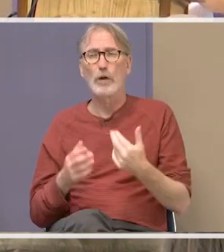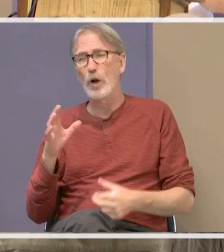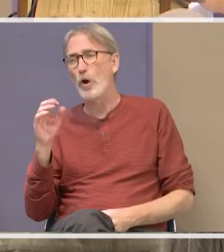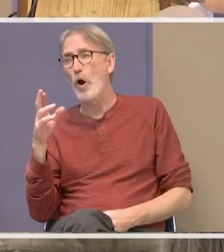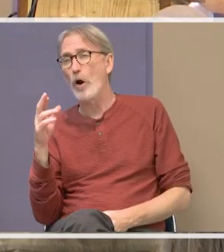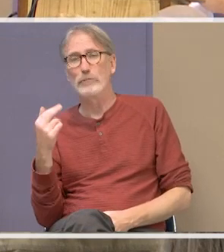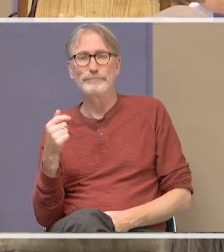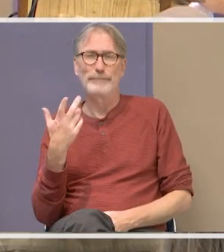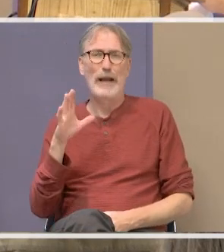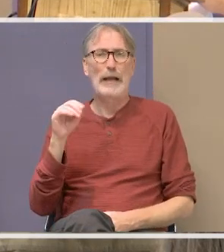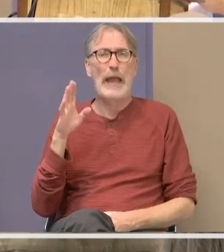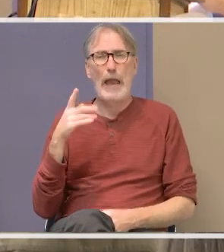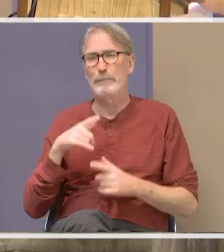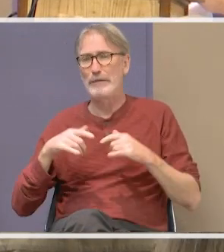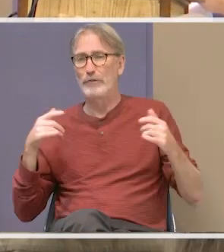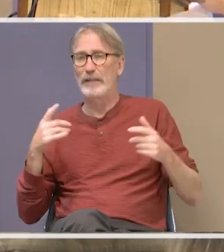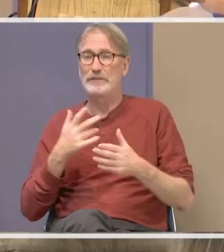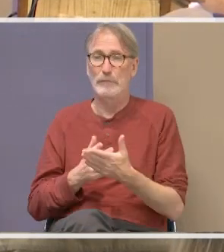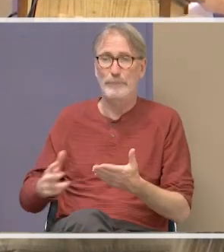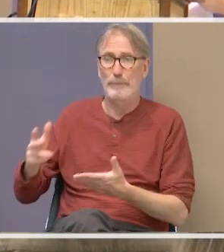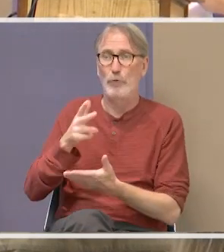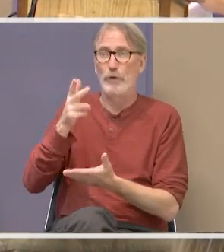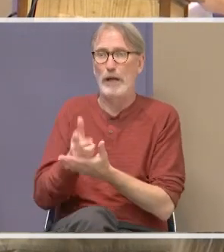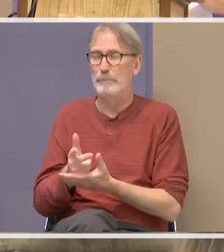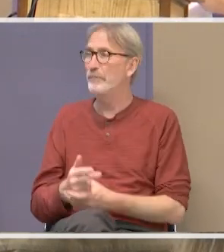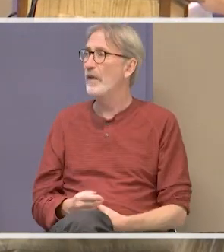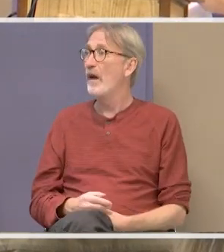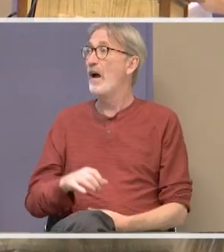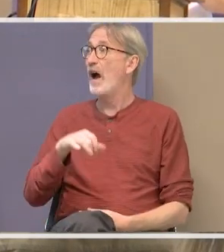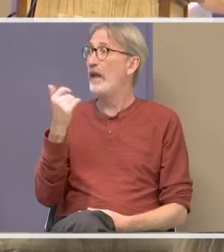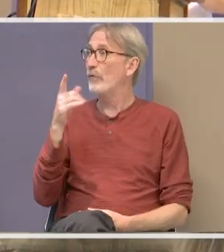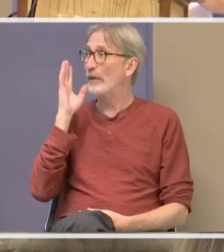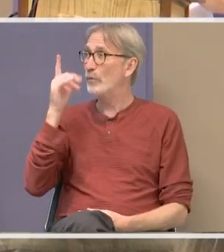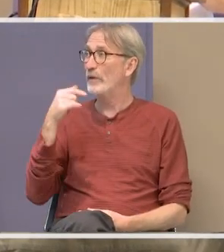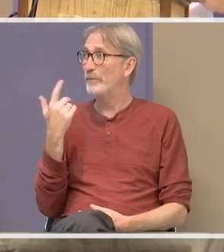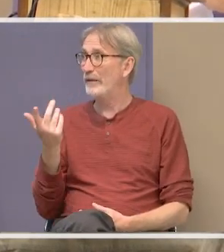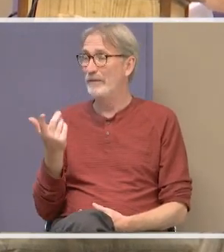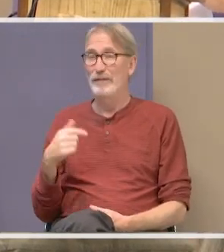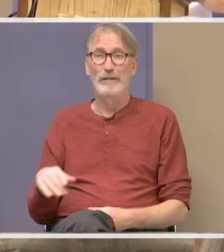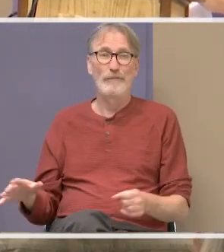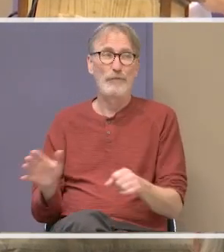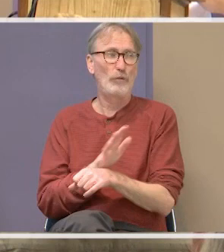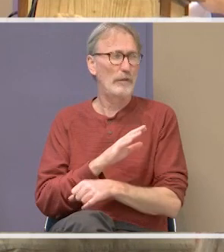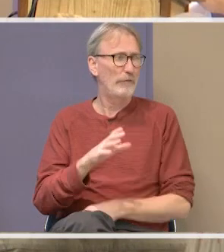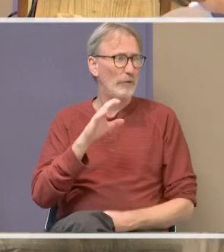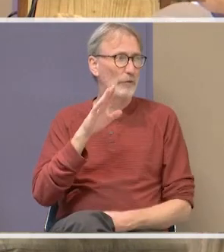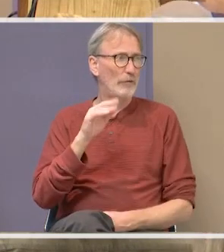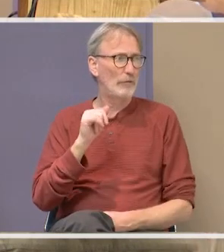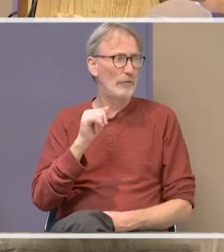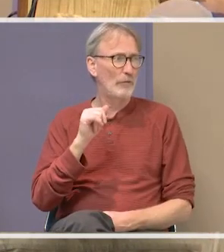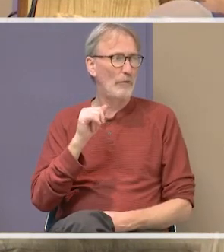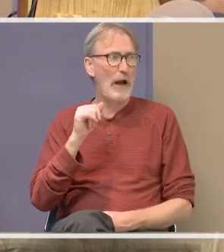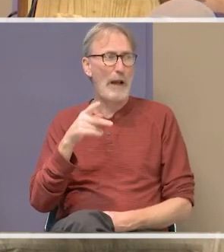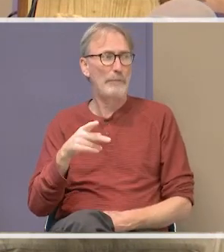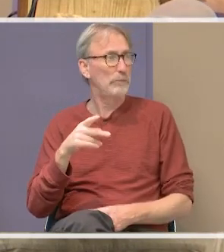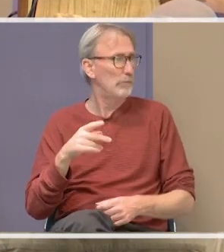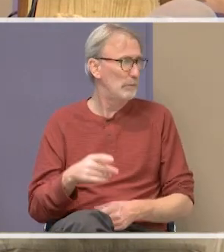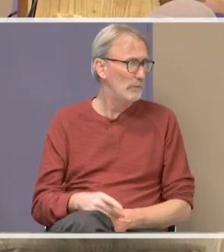services or whatever else might be pulling up there. Otherwise, it just gets filled with gravel. And